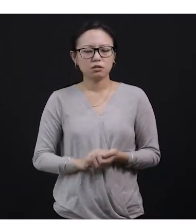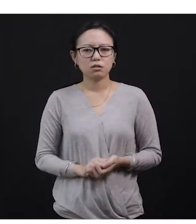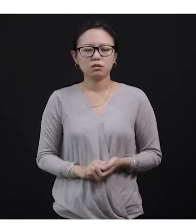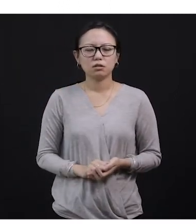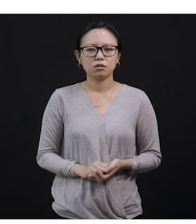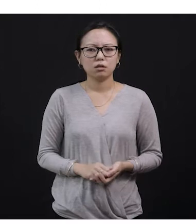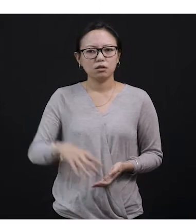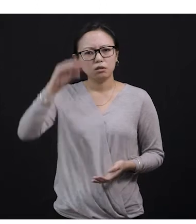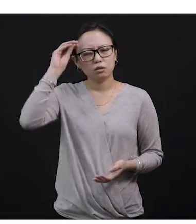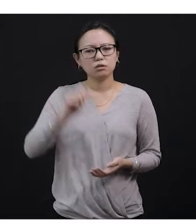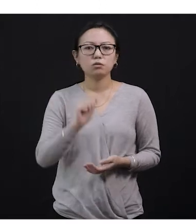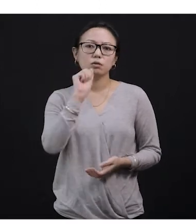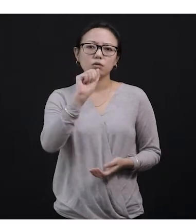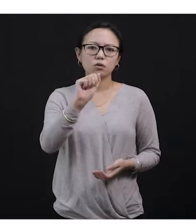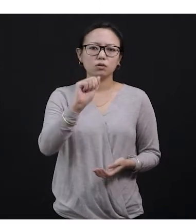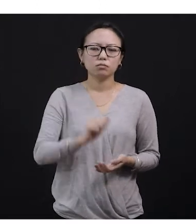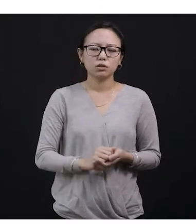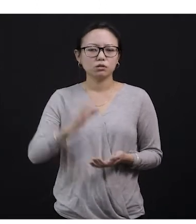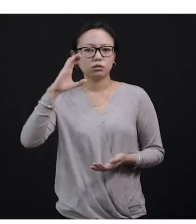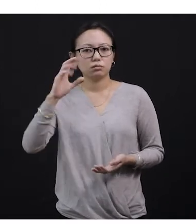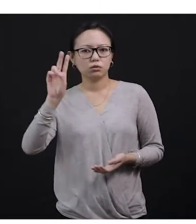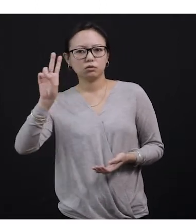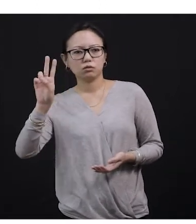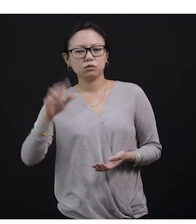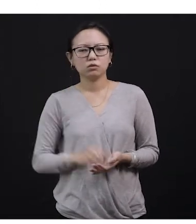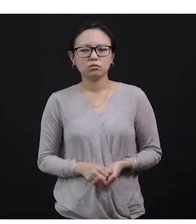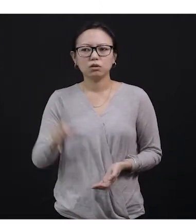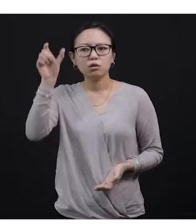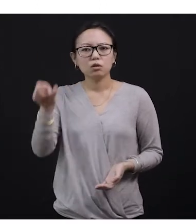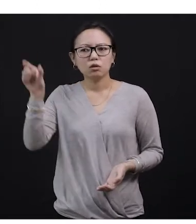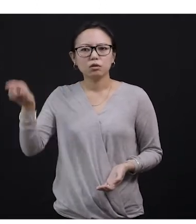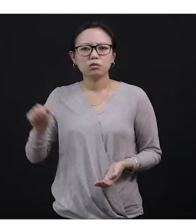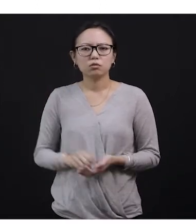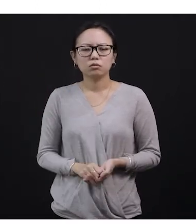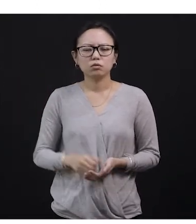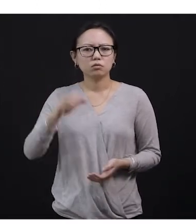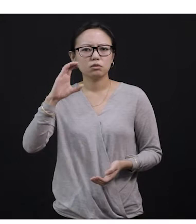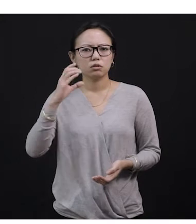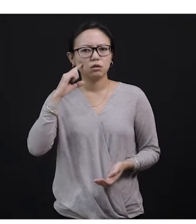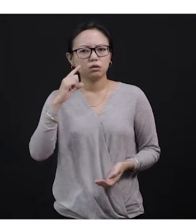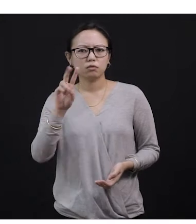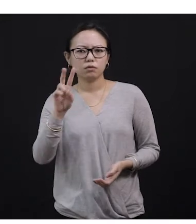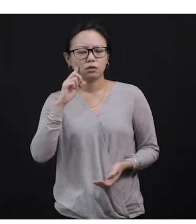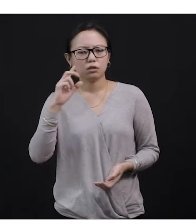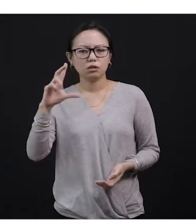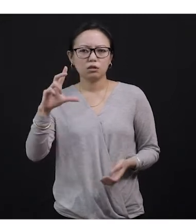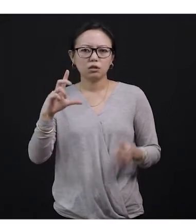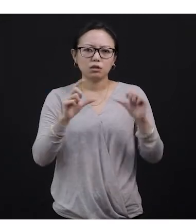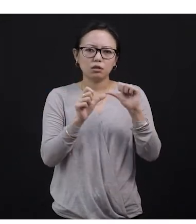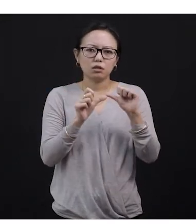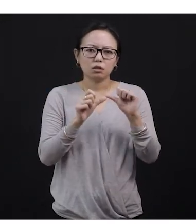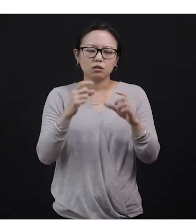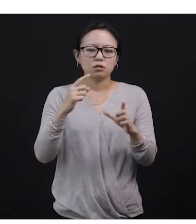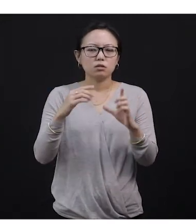where we have learned that humans in their civilization, they have started using the iron